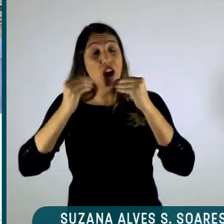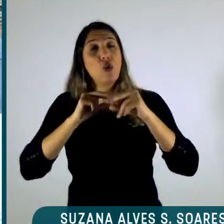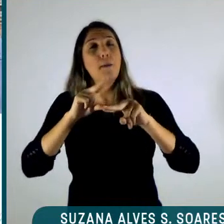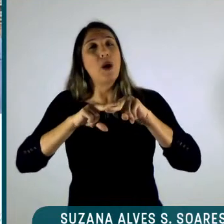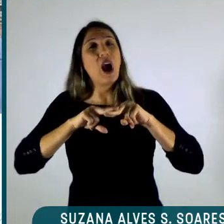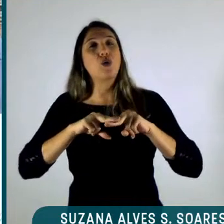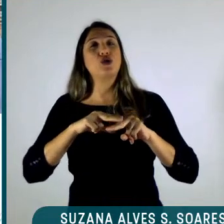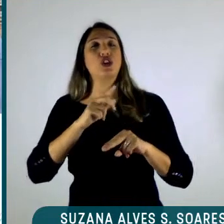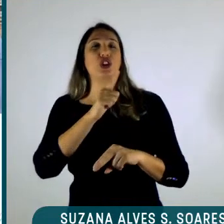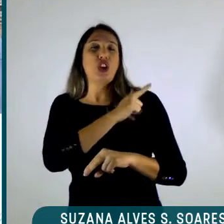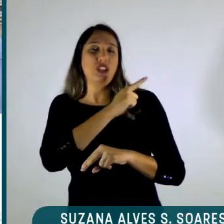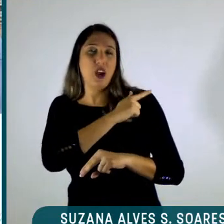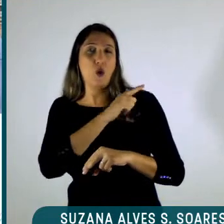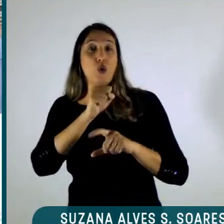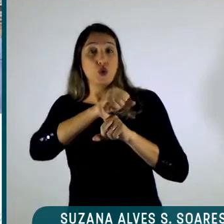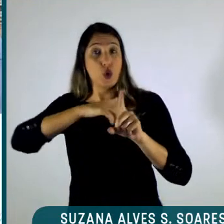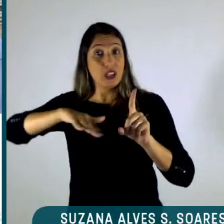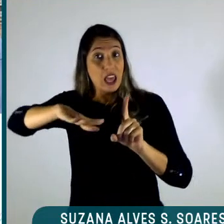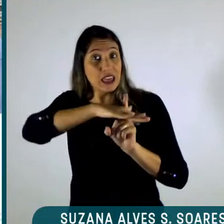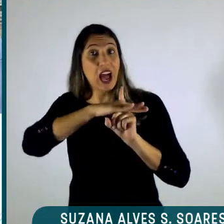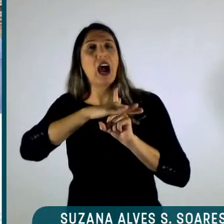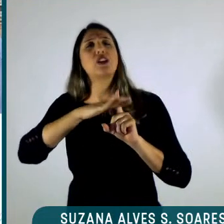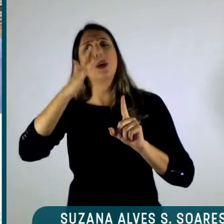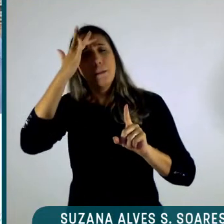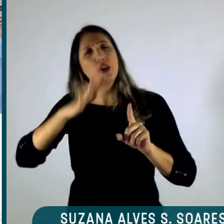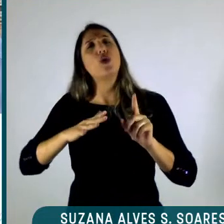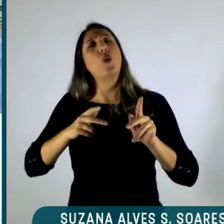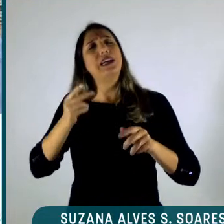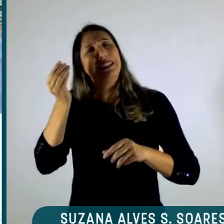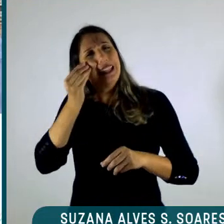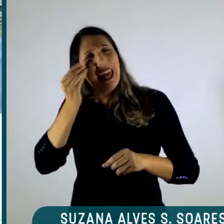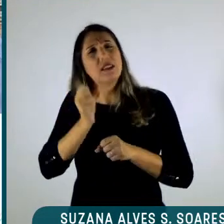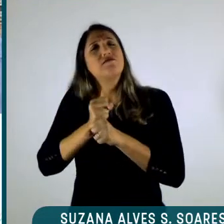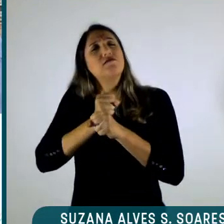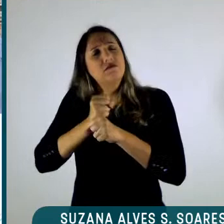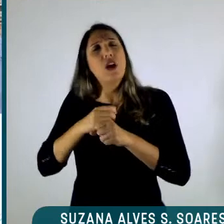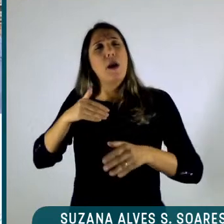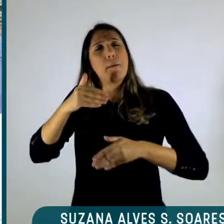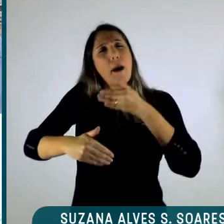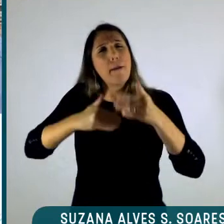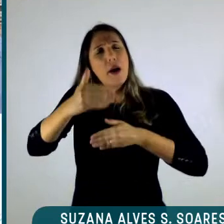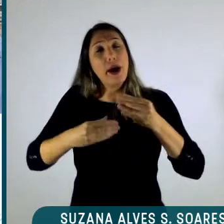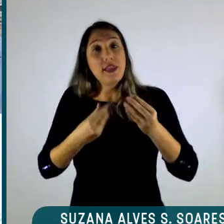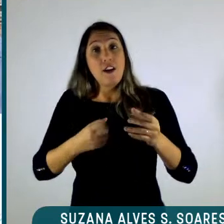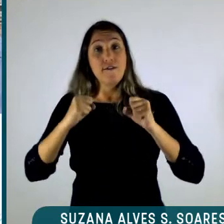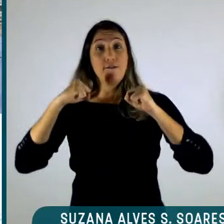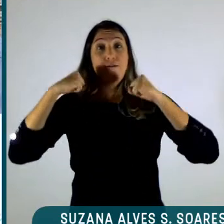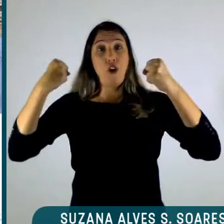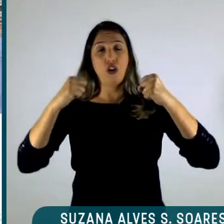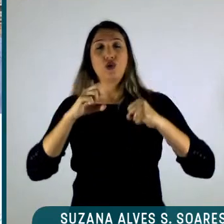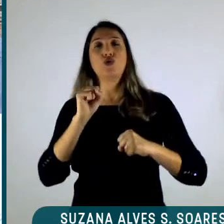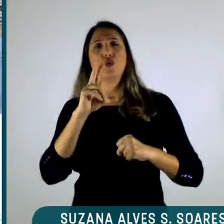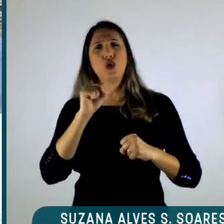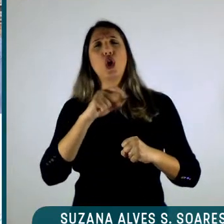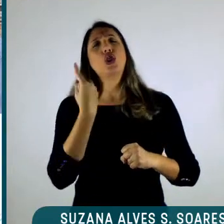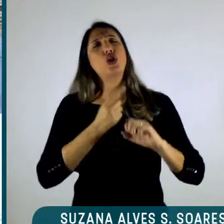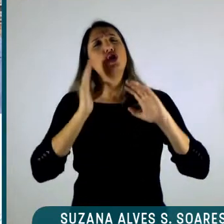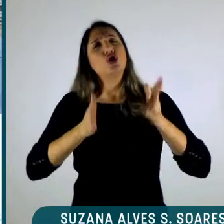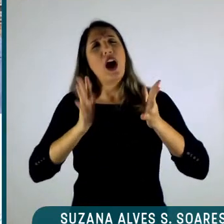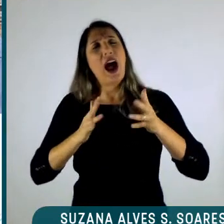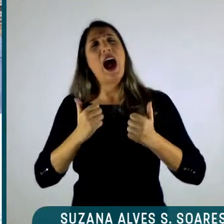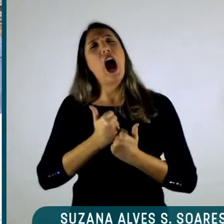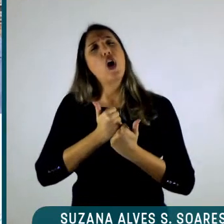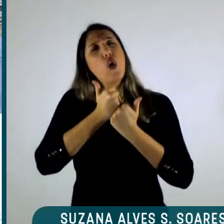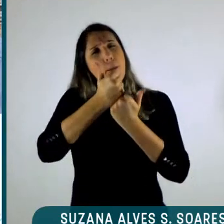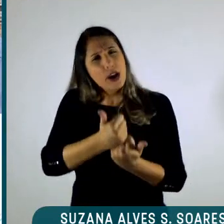force. It's at a very fragile moment because of its management. The society has tried